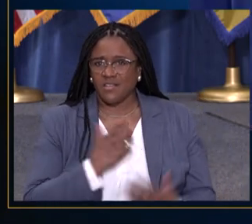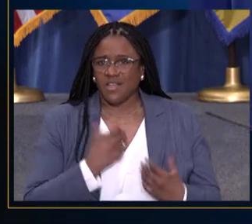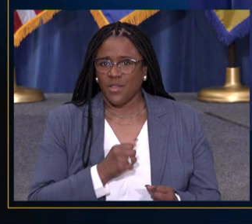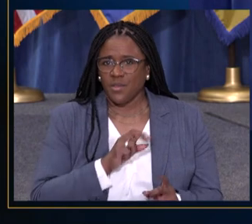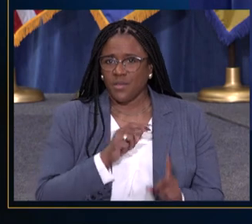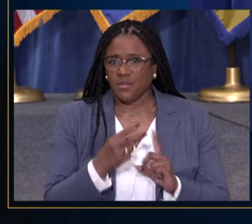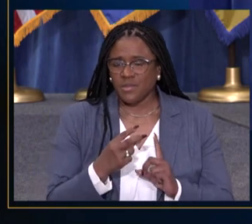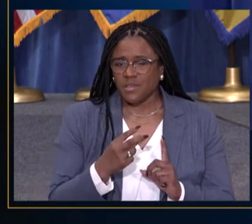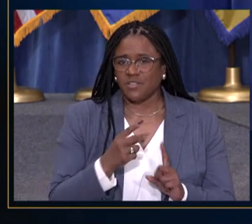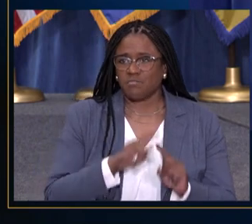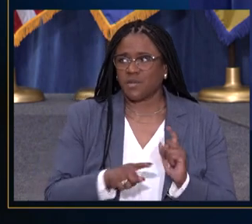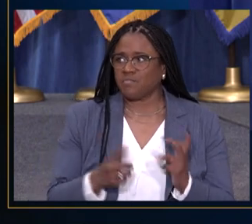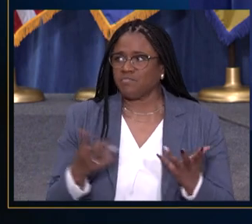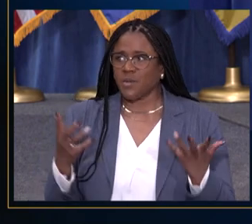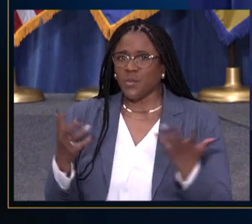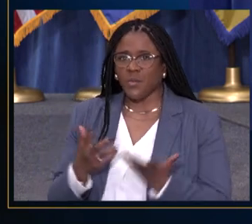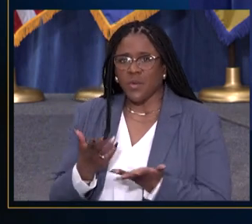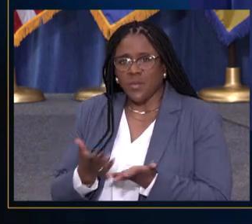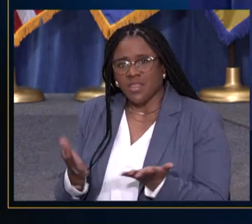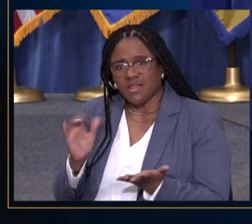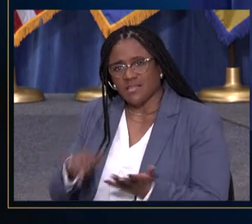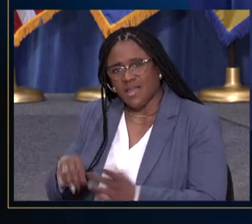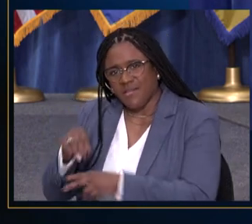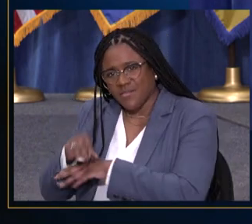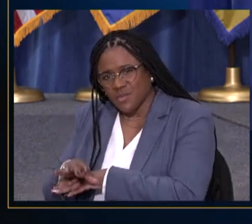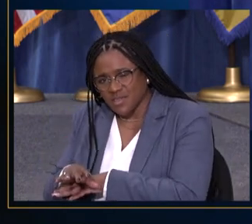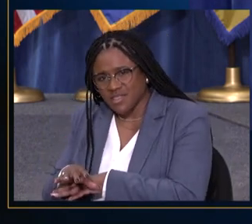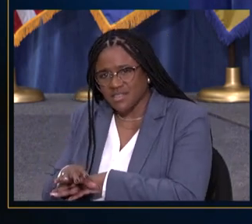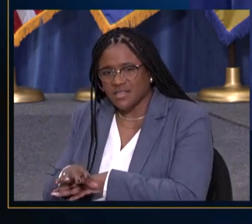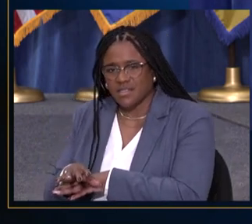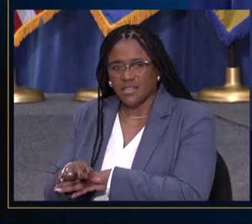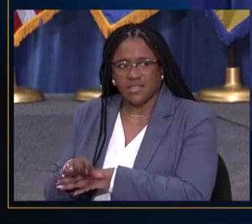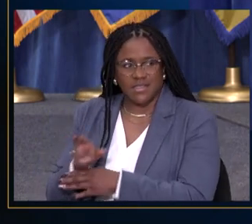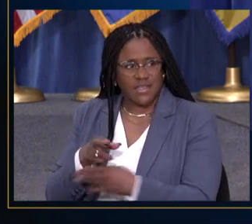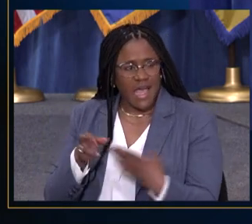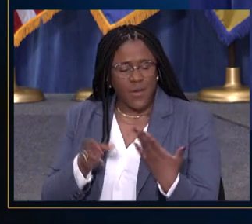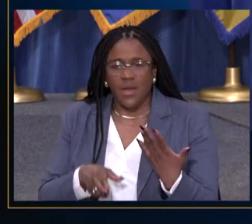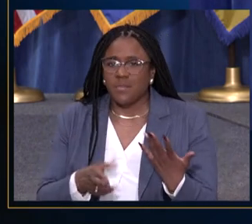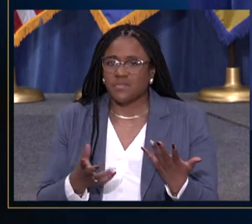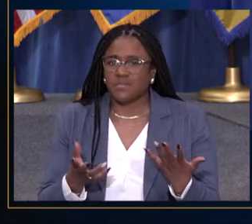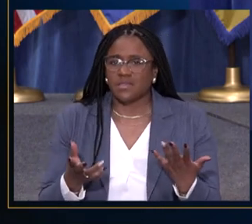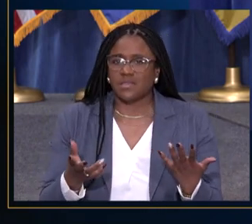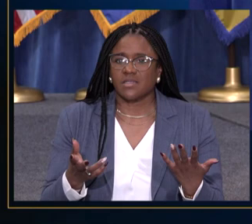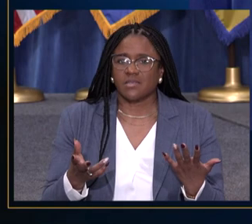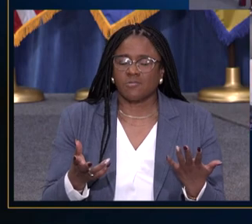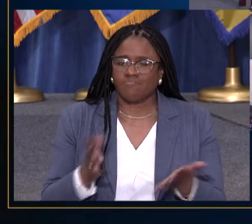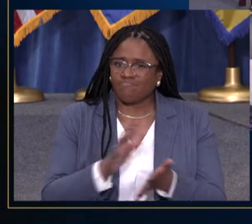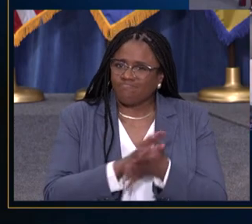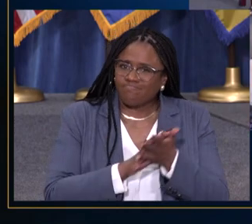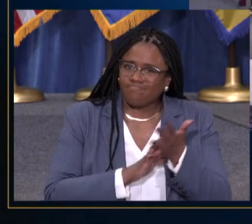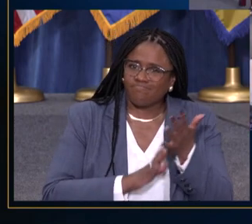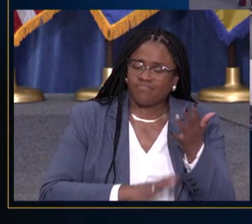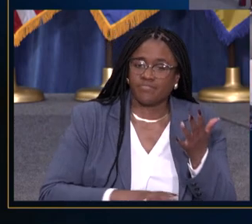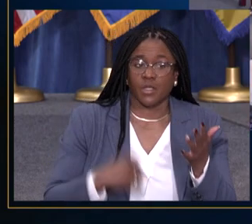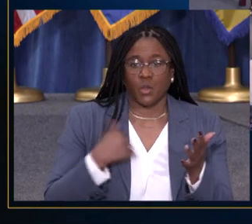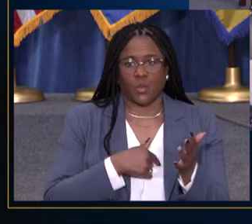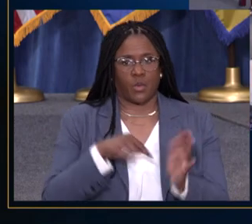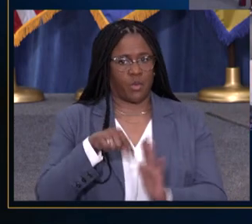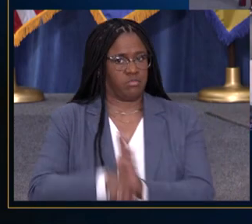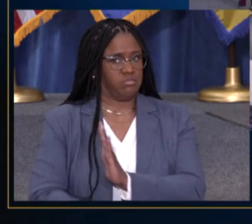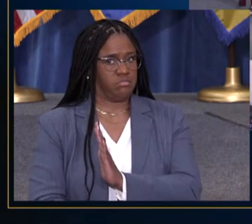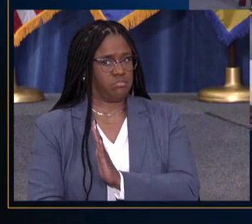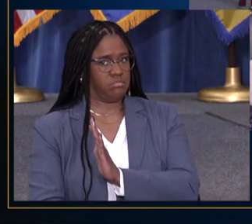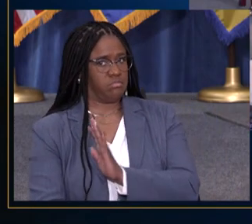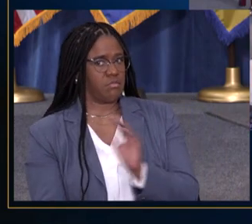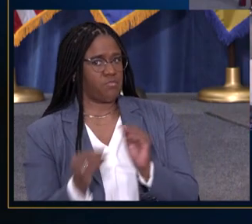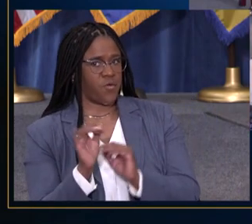perspective, but what were the things that influenced those outcomes too? We're going to do a deeper dive, and because I